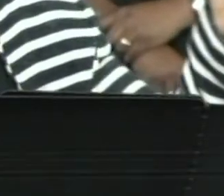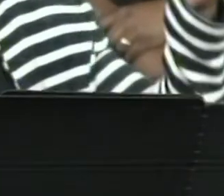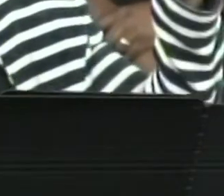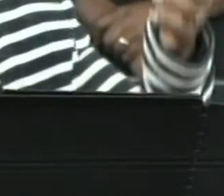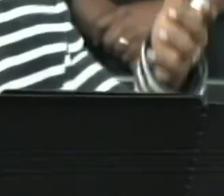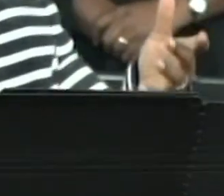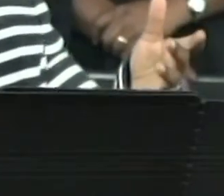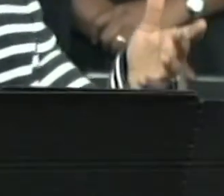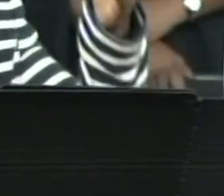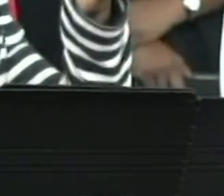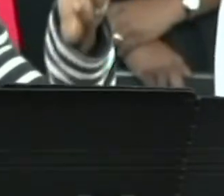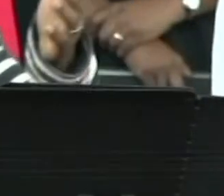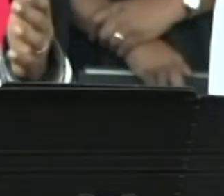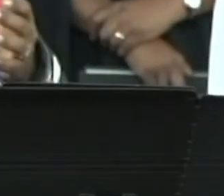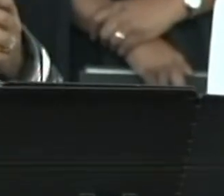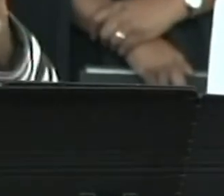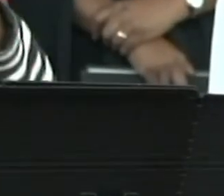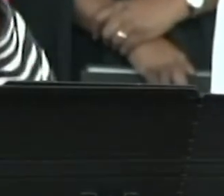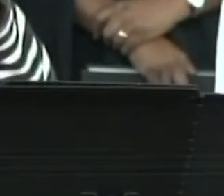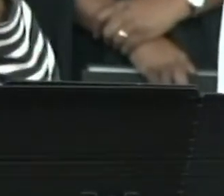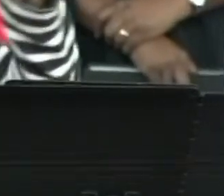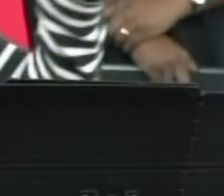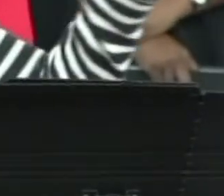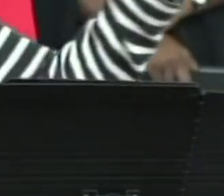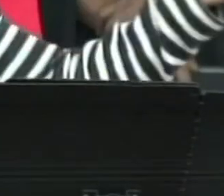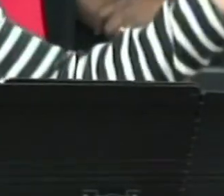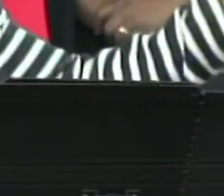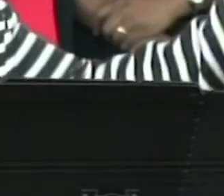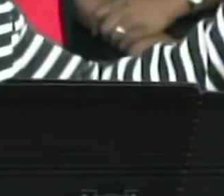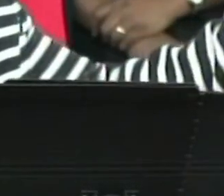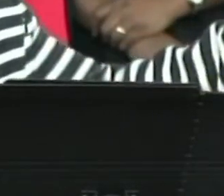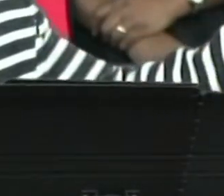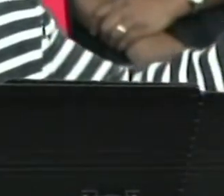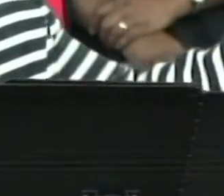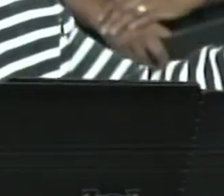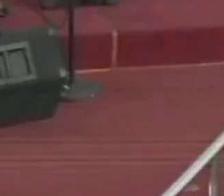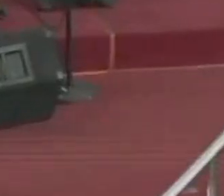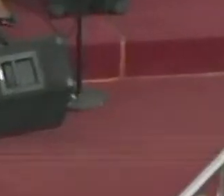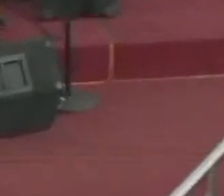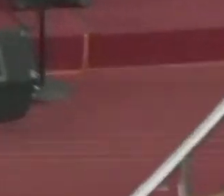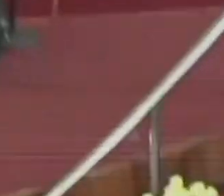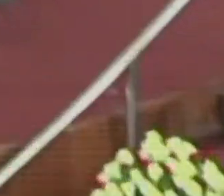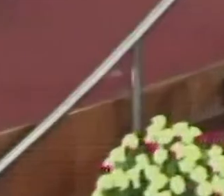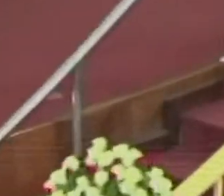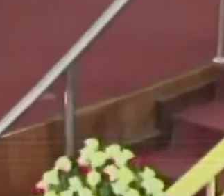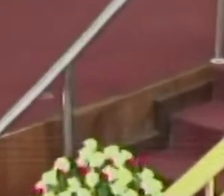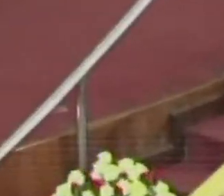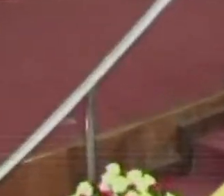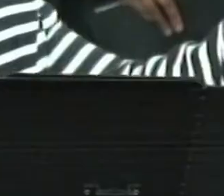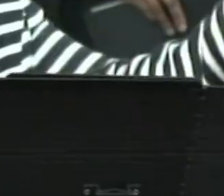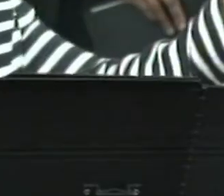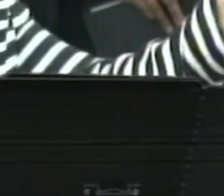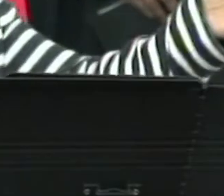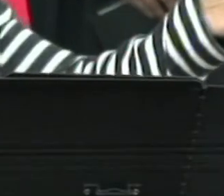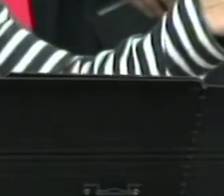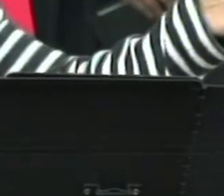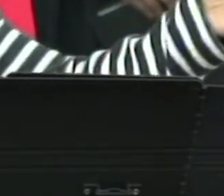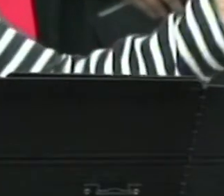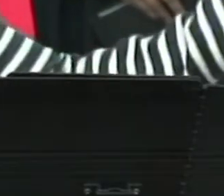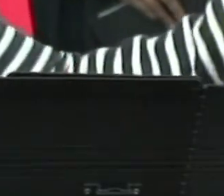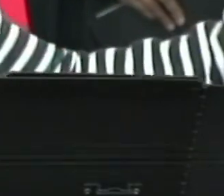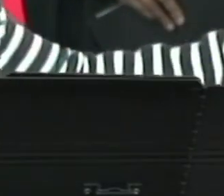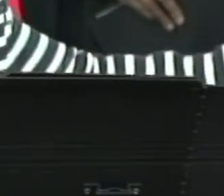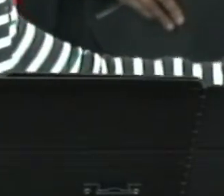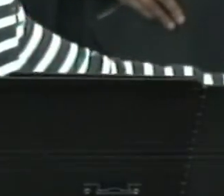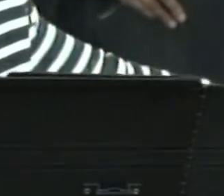is faithful and just to forgive of all unrighteousness and renew a right spirit within us. So